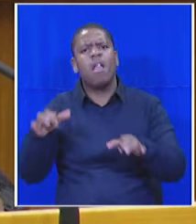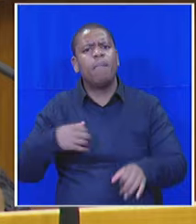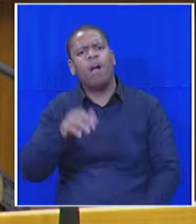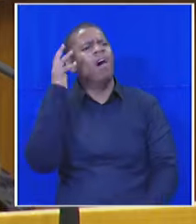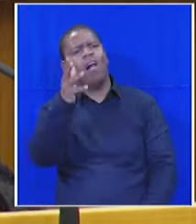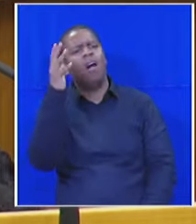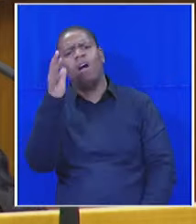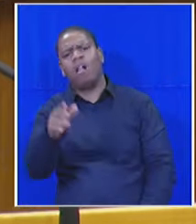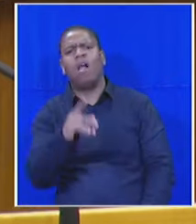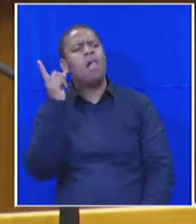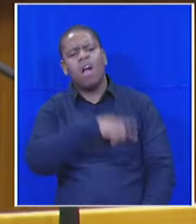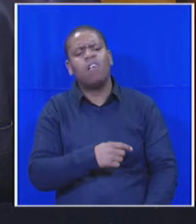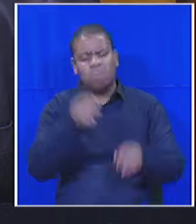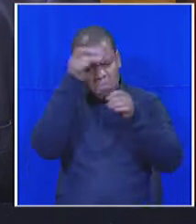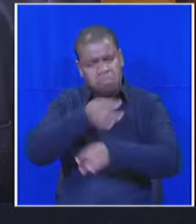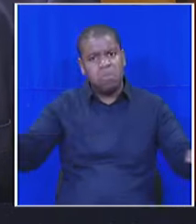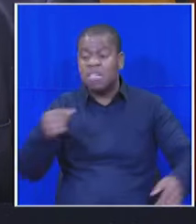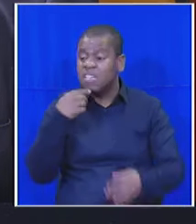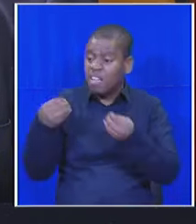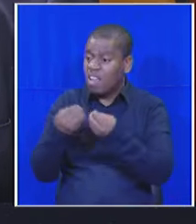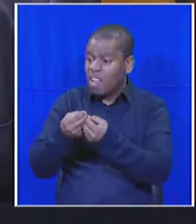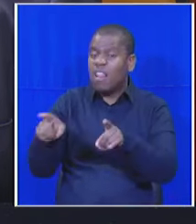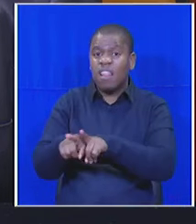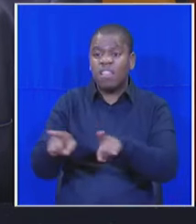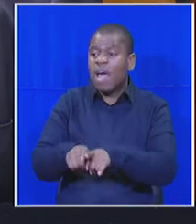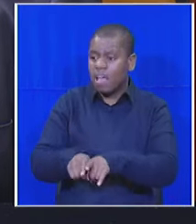kufunza tinto ntivisisi. Ngiyabonga.